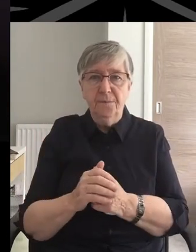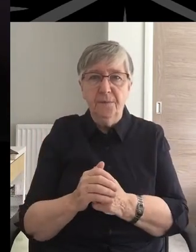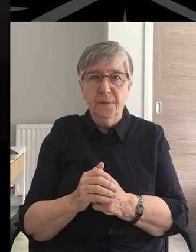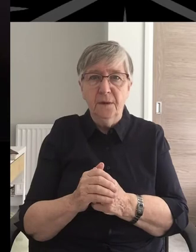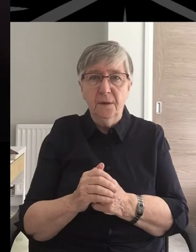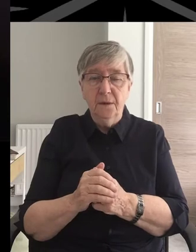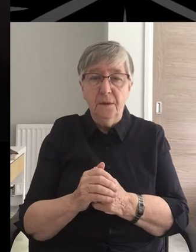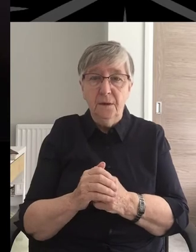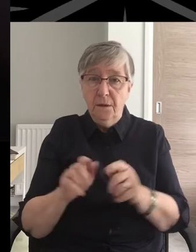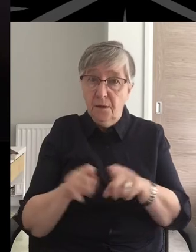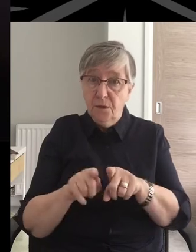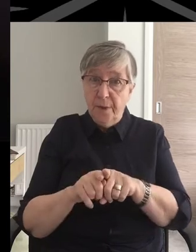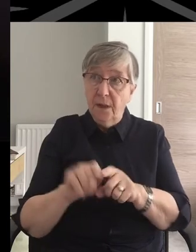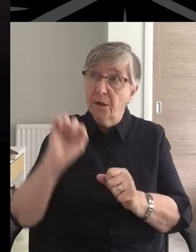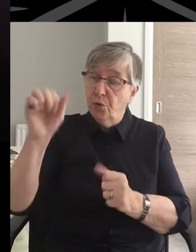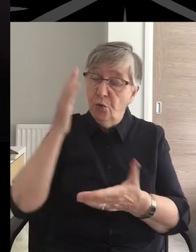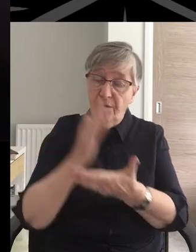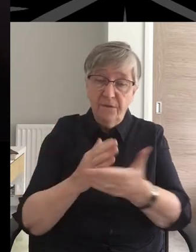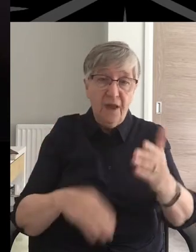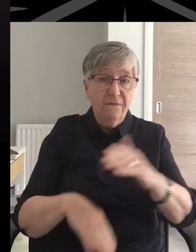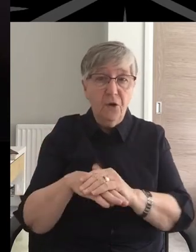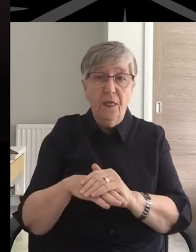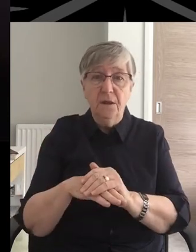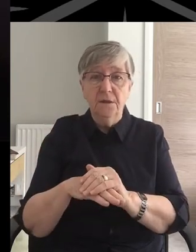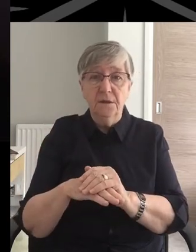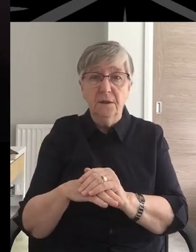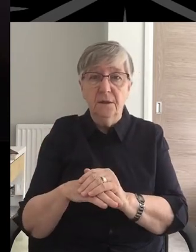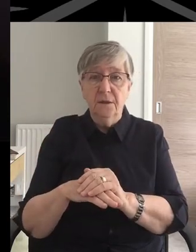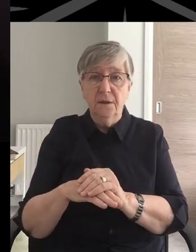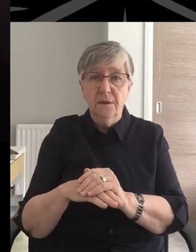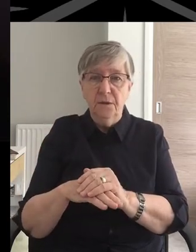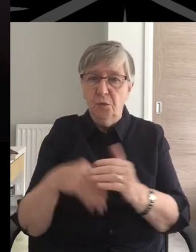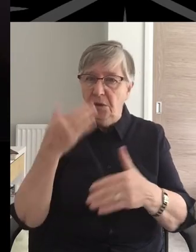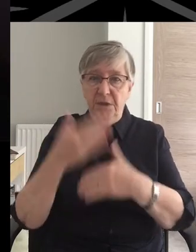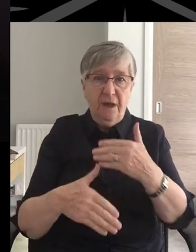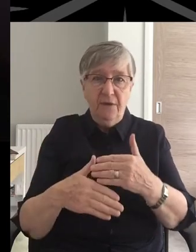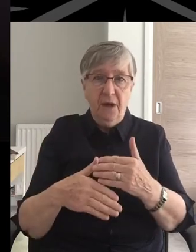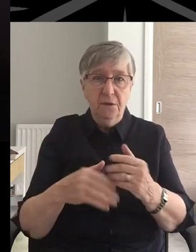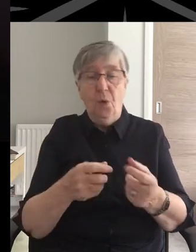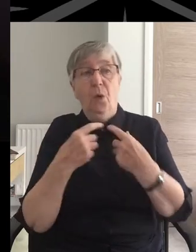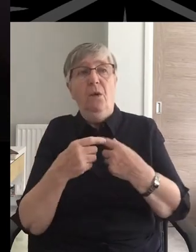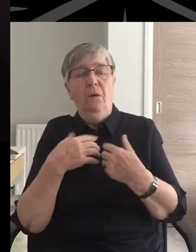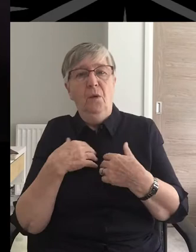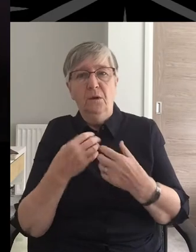So too, gracious God, is your faithfulness. You're never caught off guard.